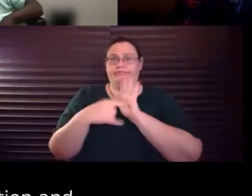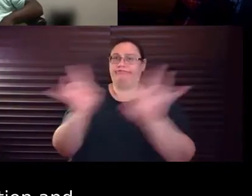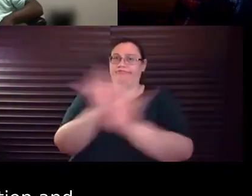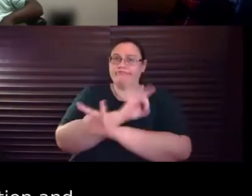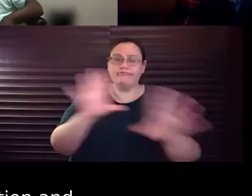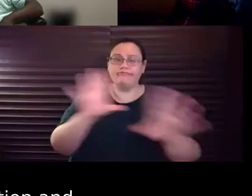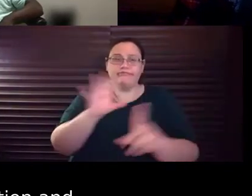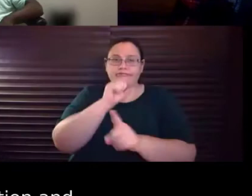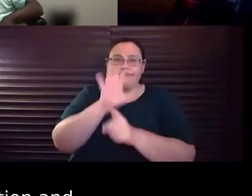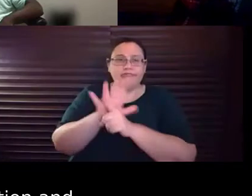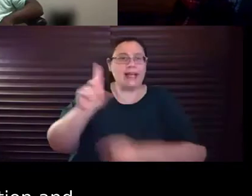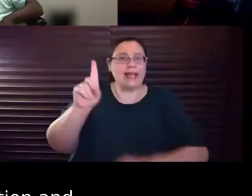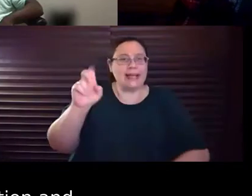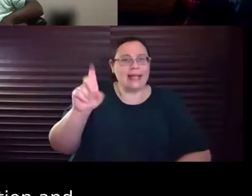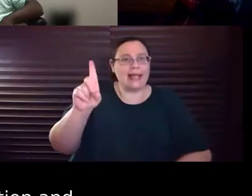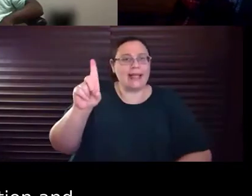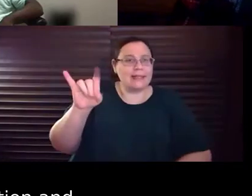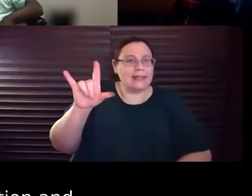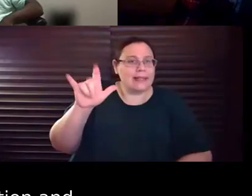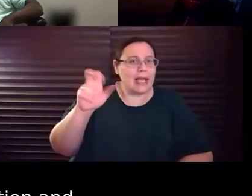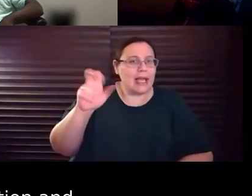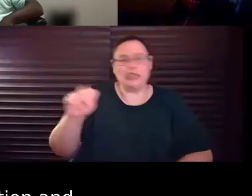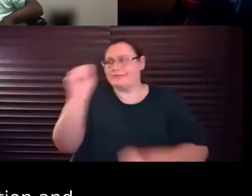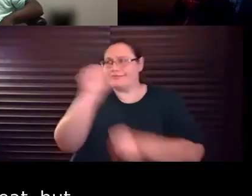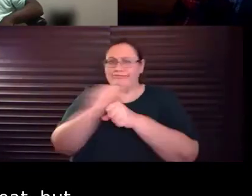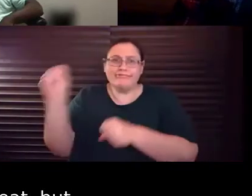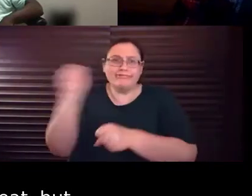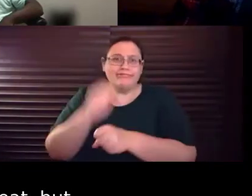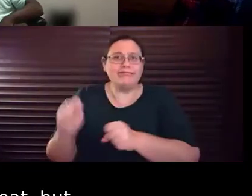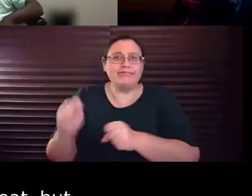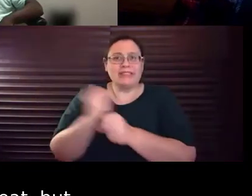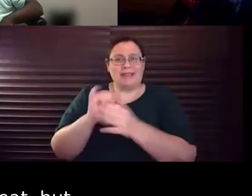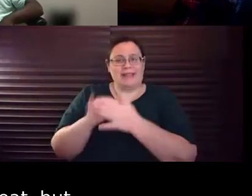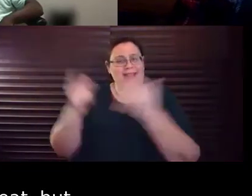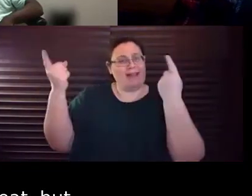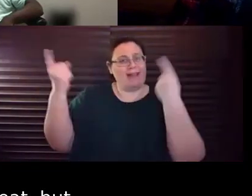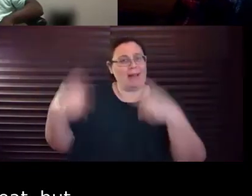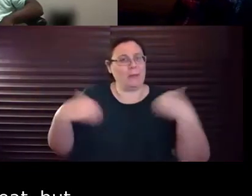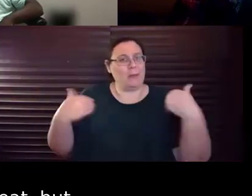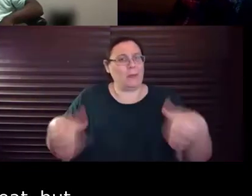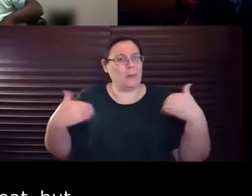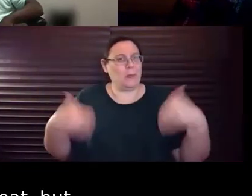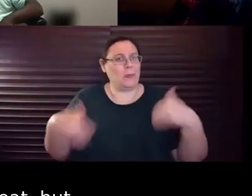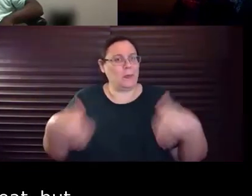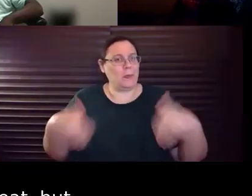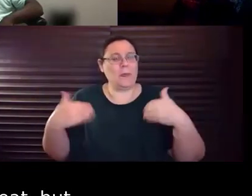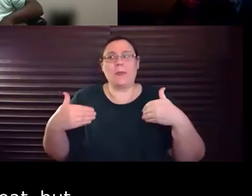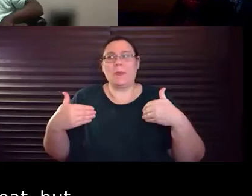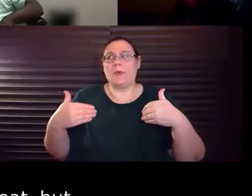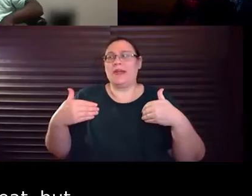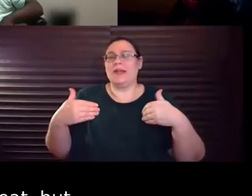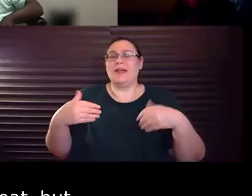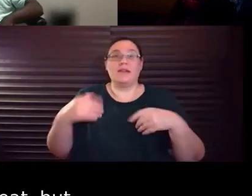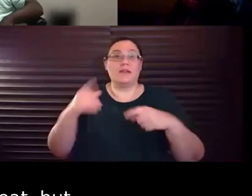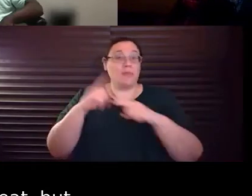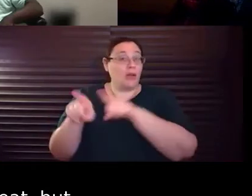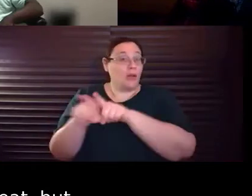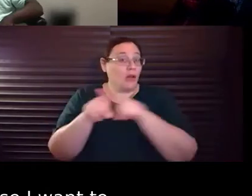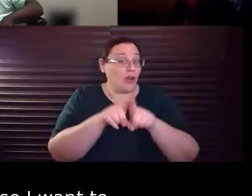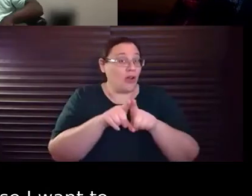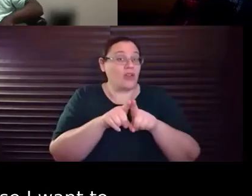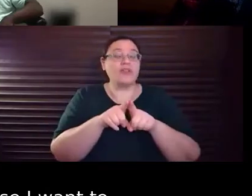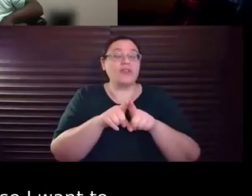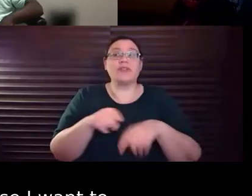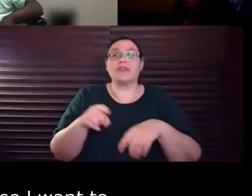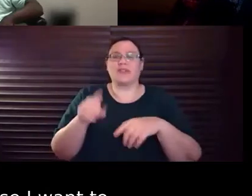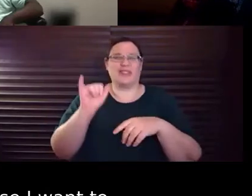dedication and hard work to making something that is great. But I also, so that kind of